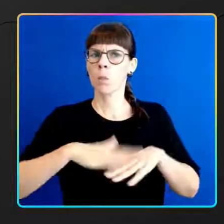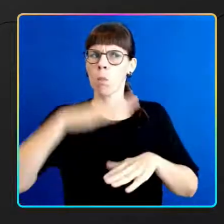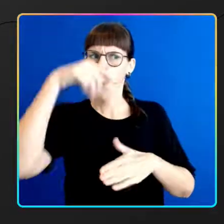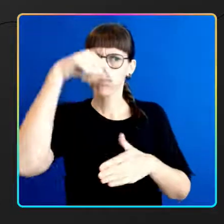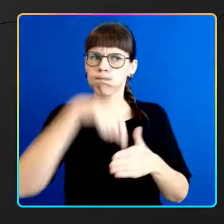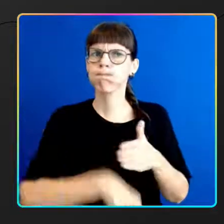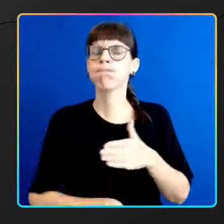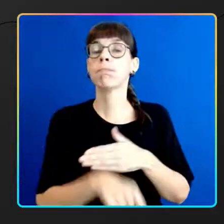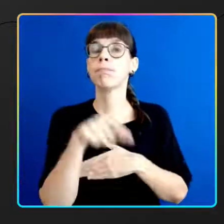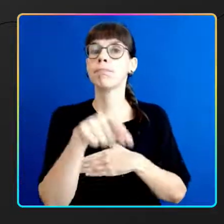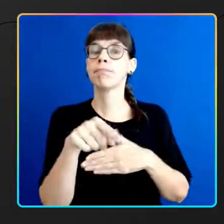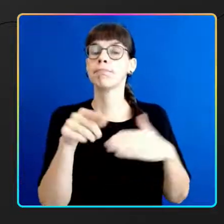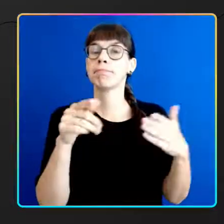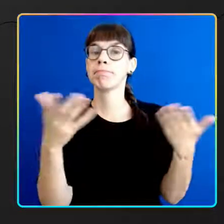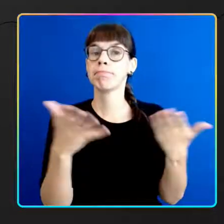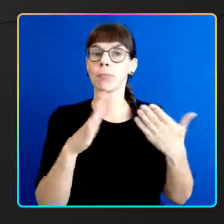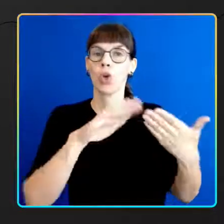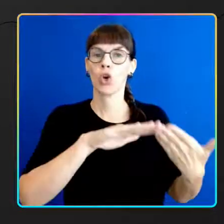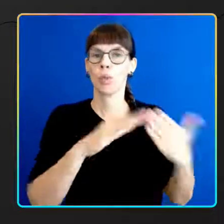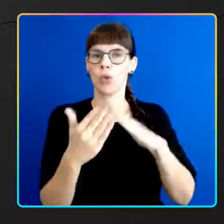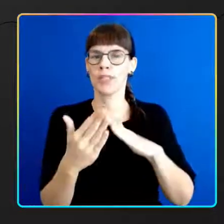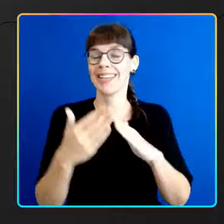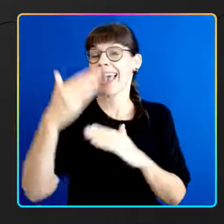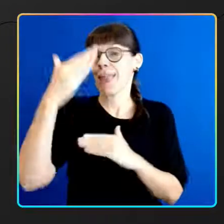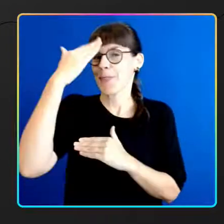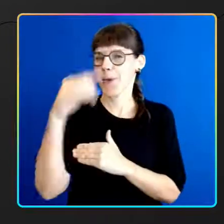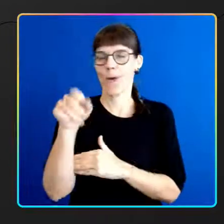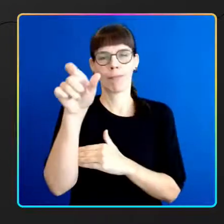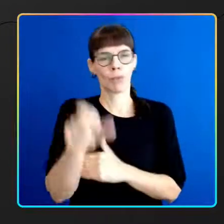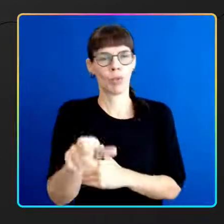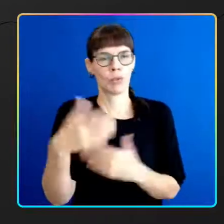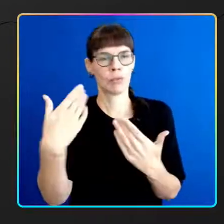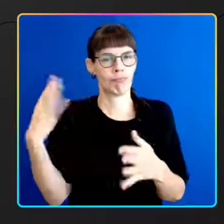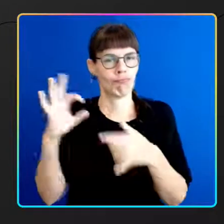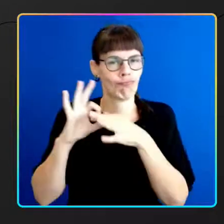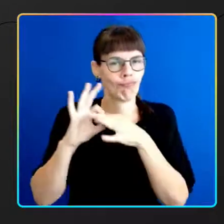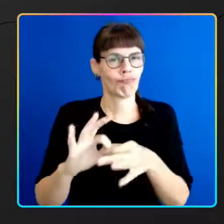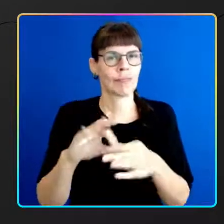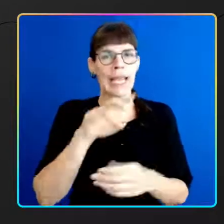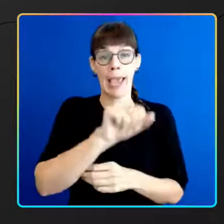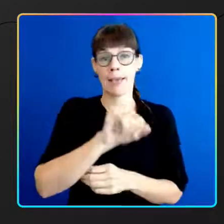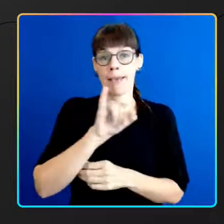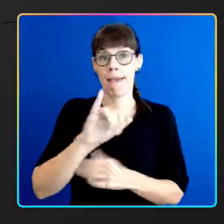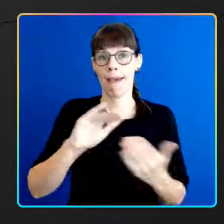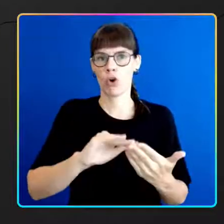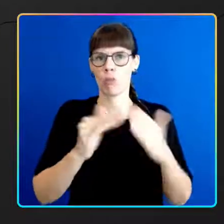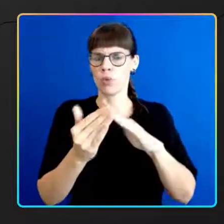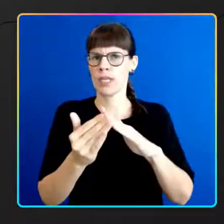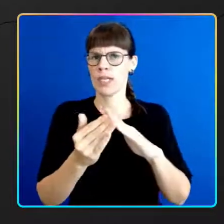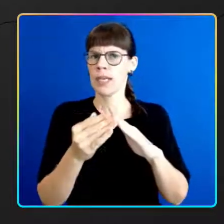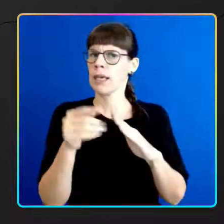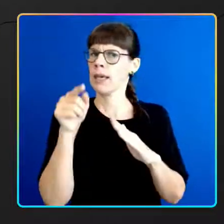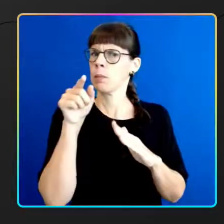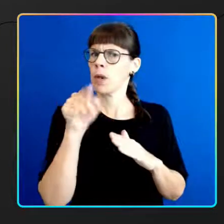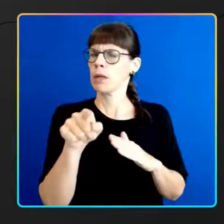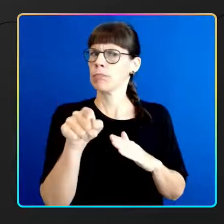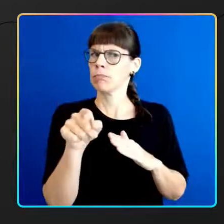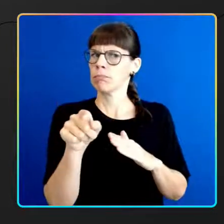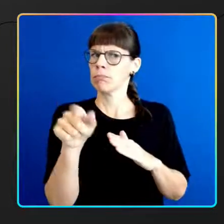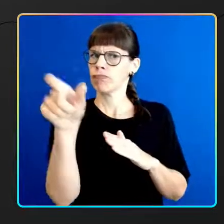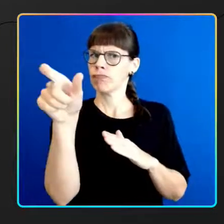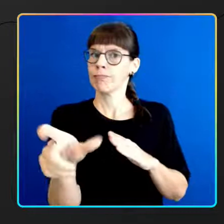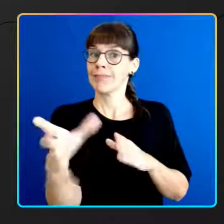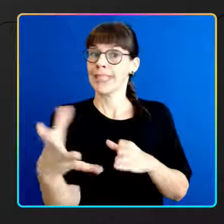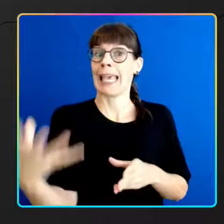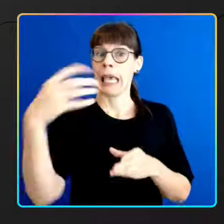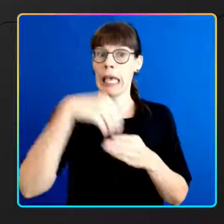you really well from the AI community. So how did you get into the community, and